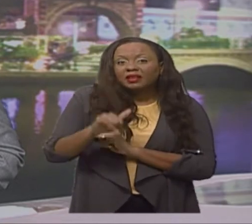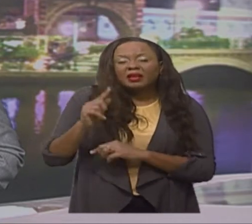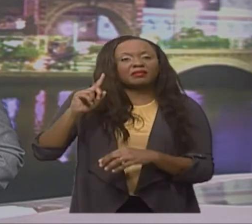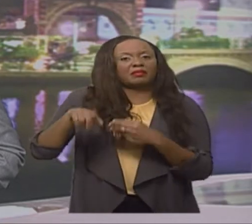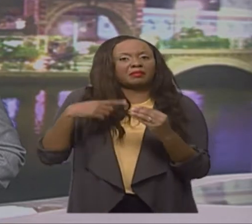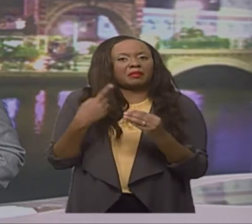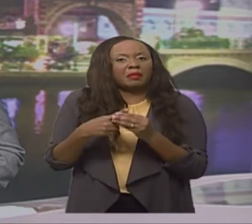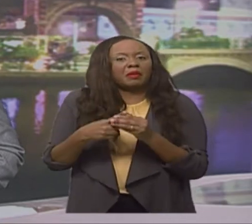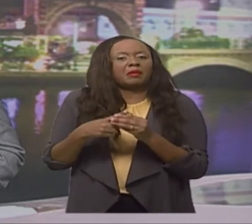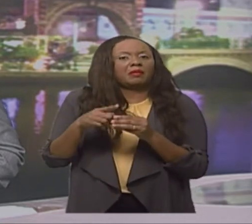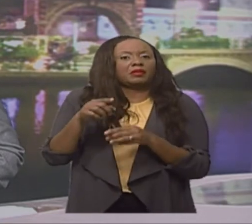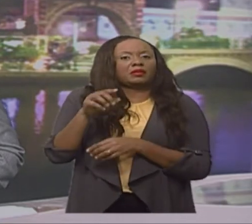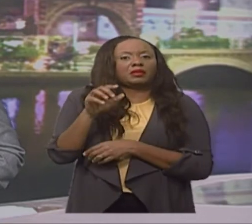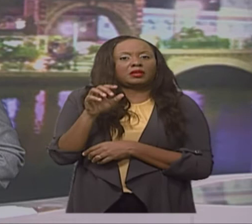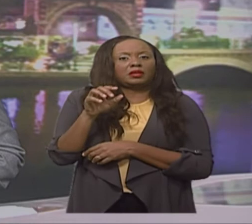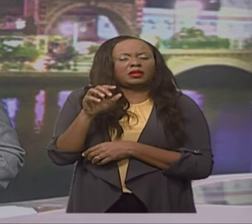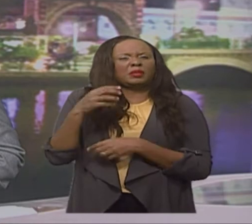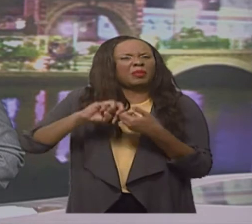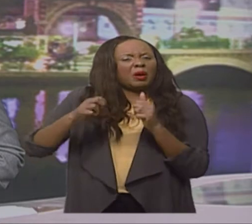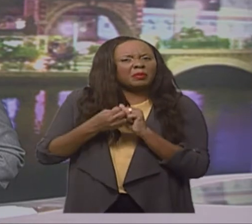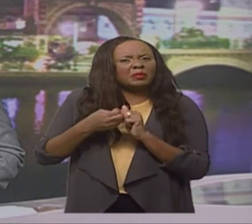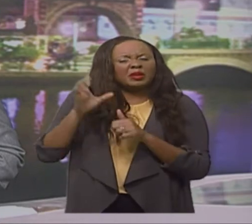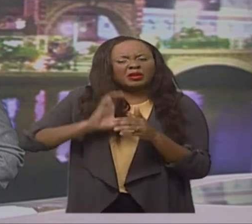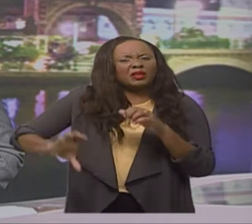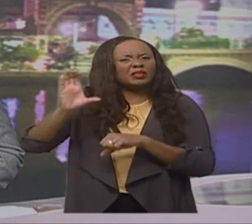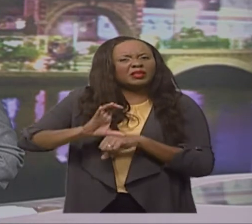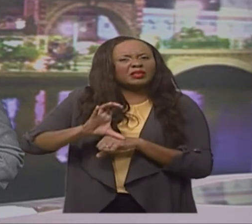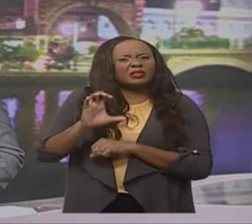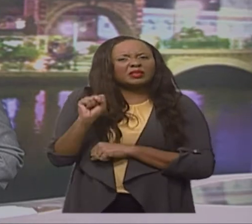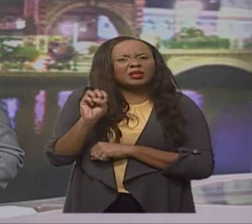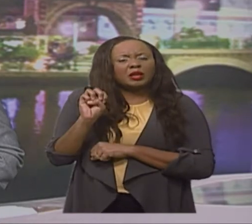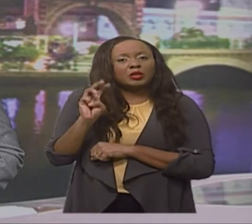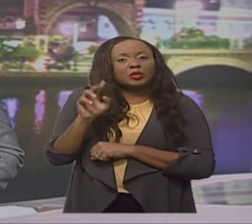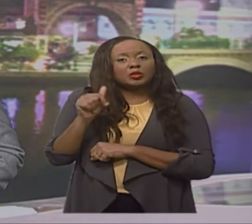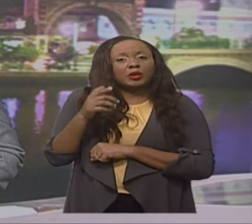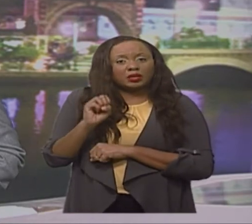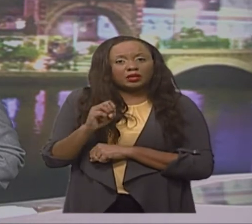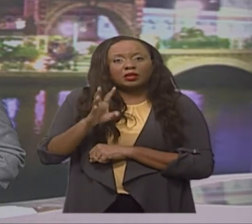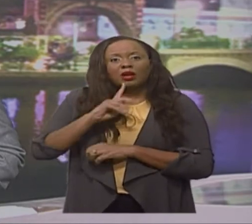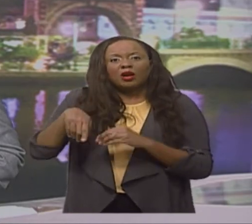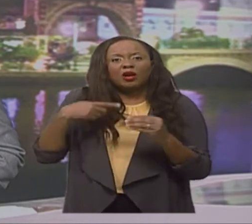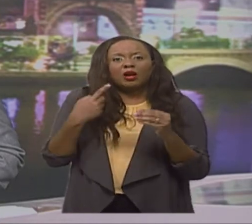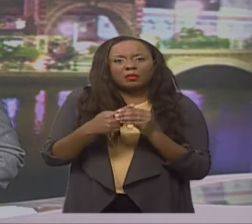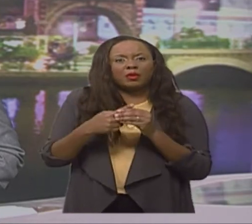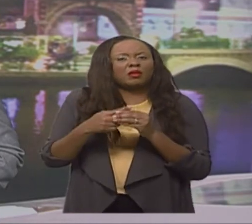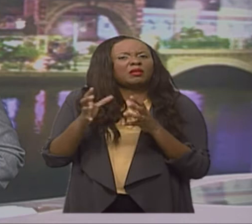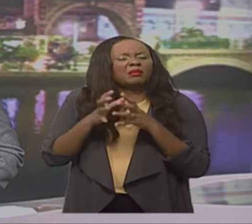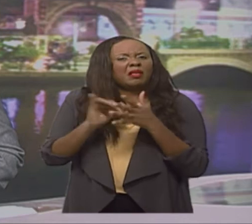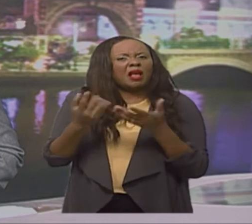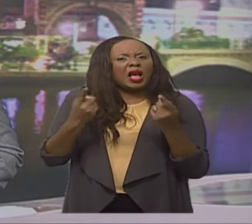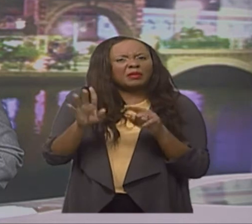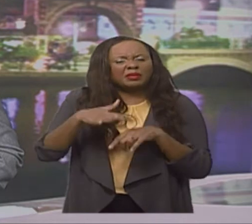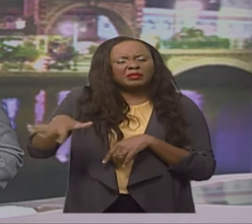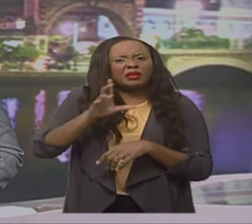south coast. Dr. Lowe says he's traveled with the SSA teams which are responsible for late-night cleanups along the badly affected Hastings